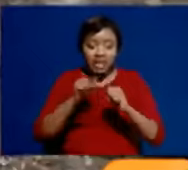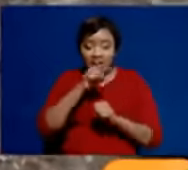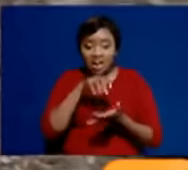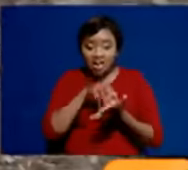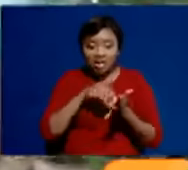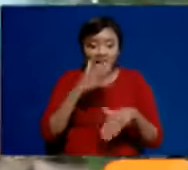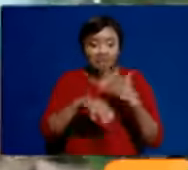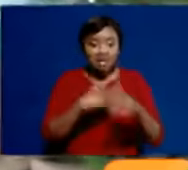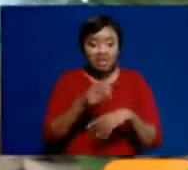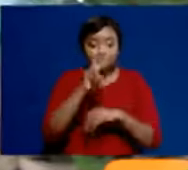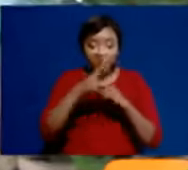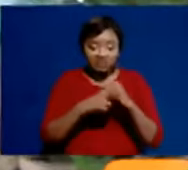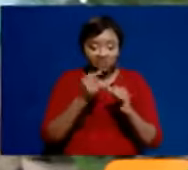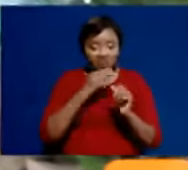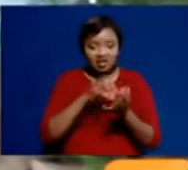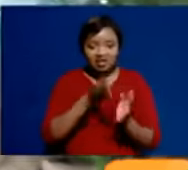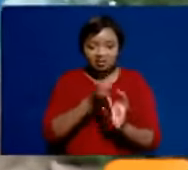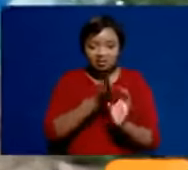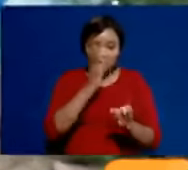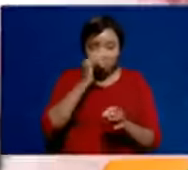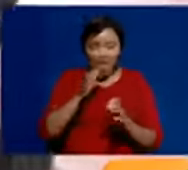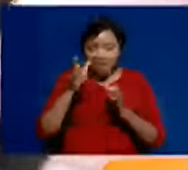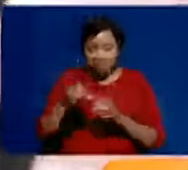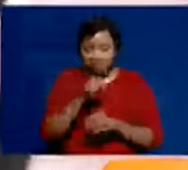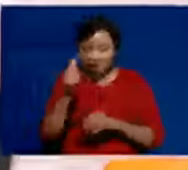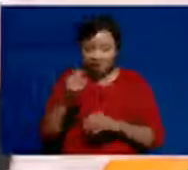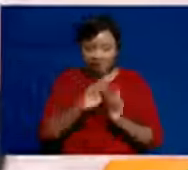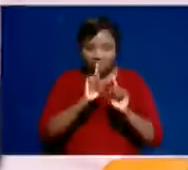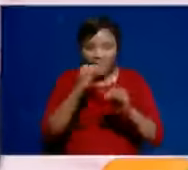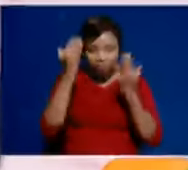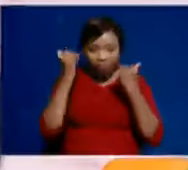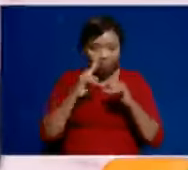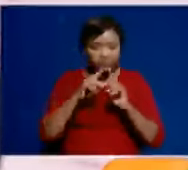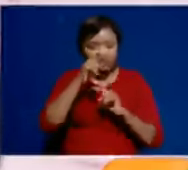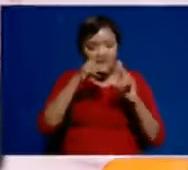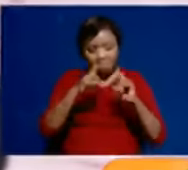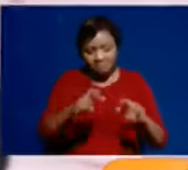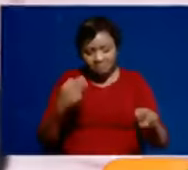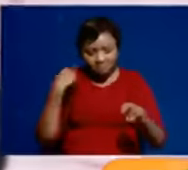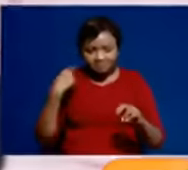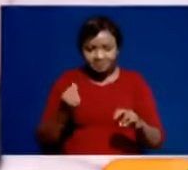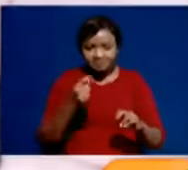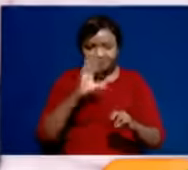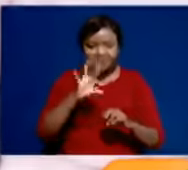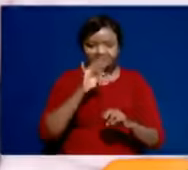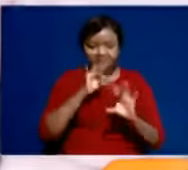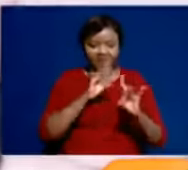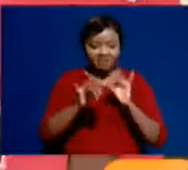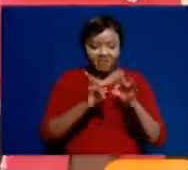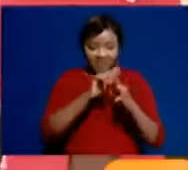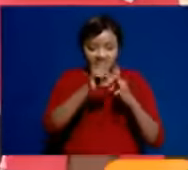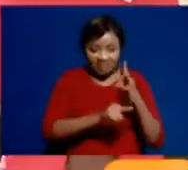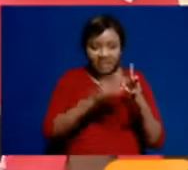when the complainant failed to appear in court. The recent post-mortem examinations at City Mortuary have identified three of the